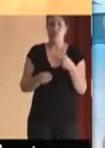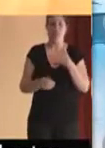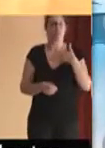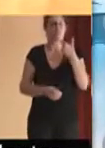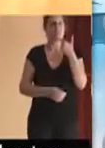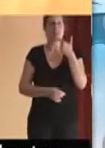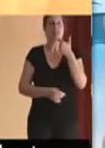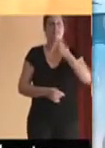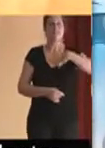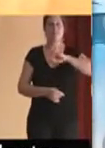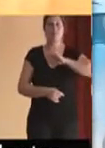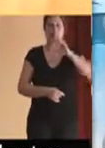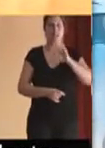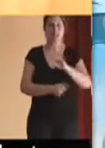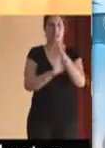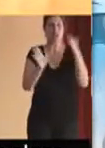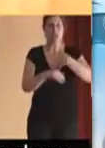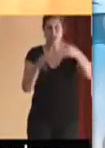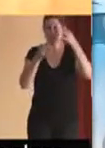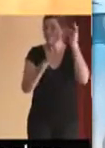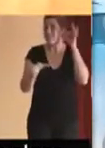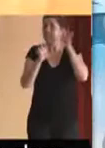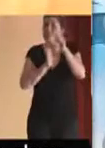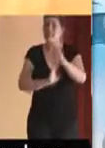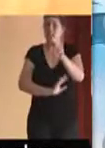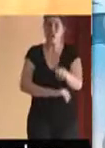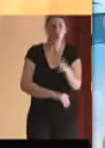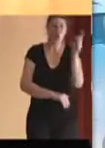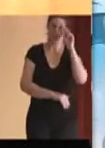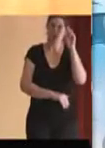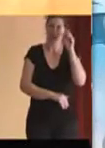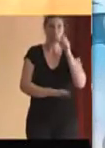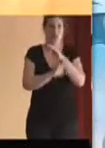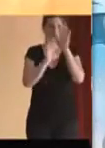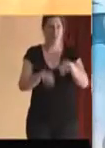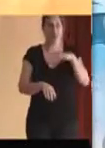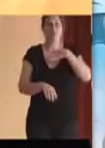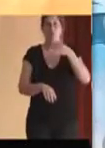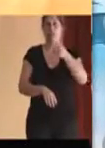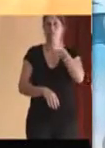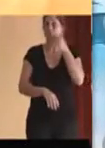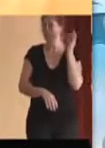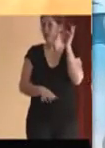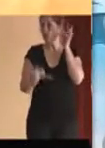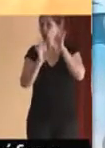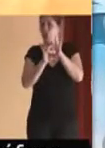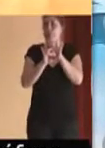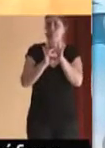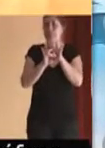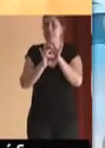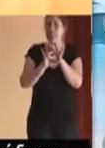ear, in the ear, and we don't know whether that would be a good answer, because we would have to